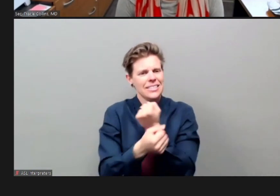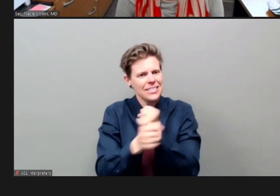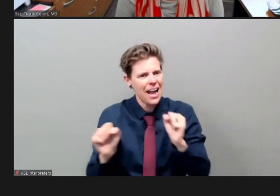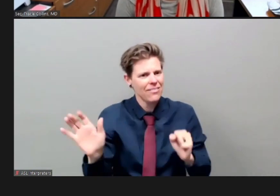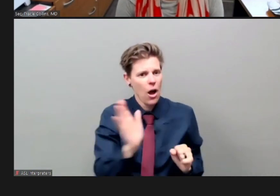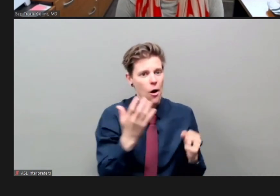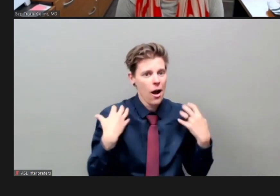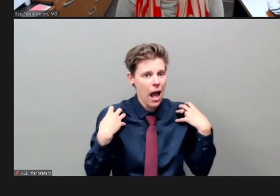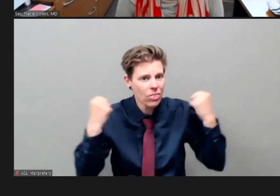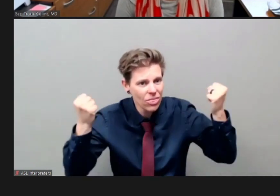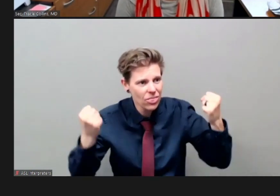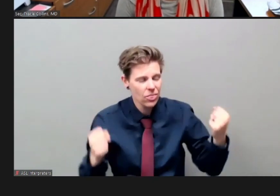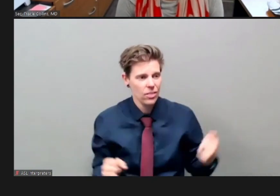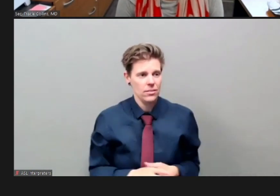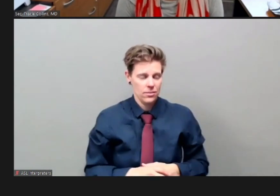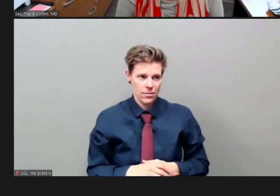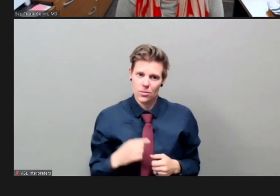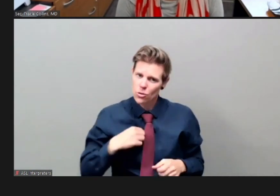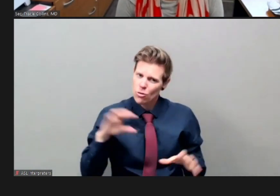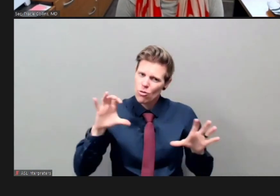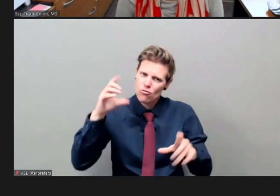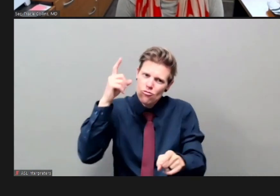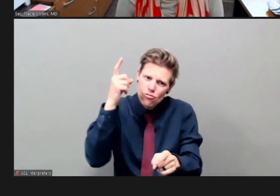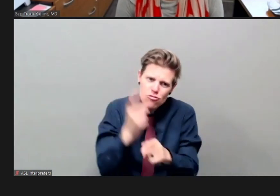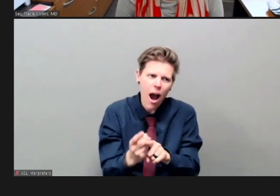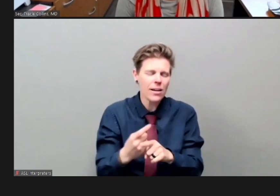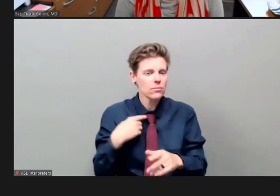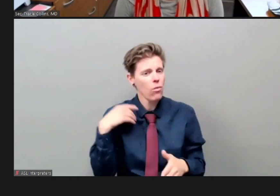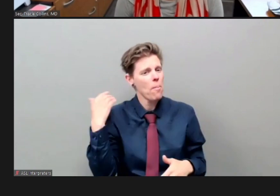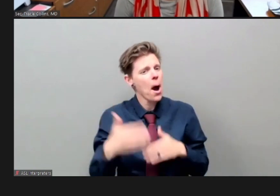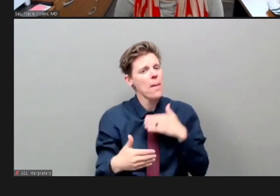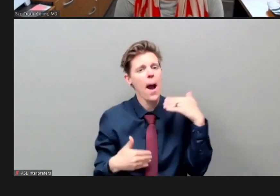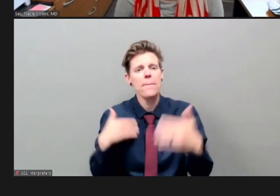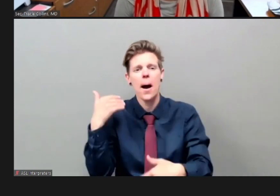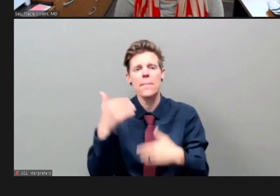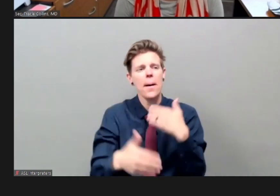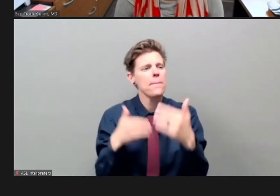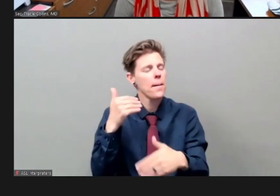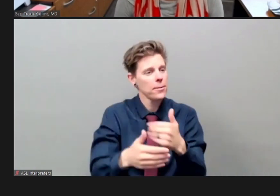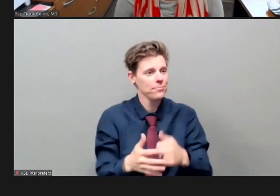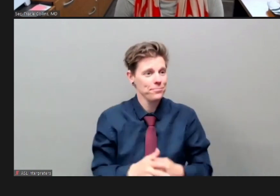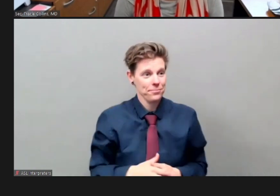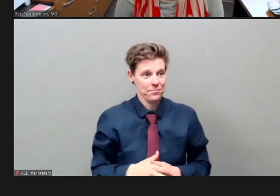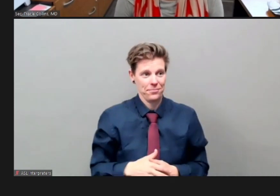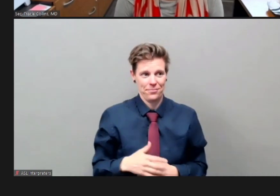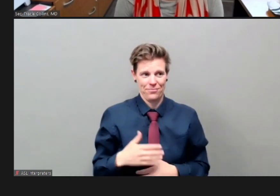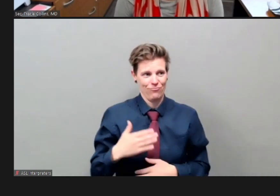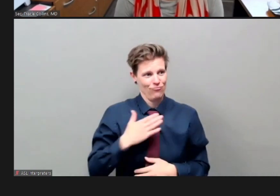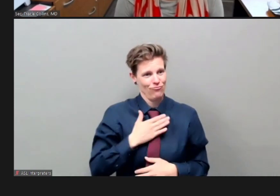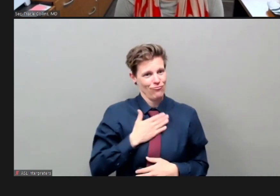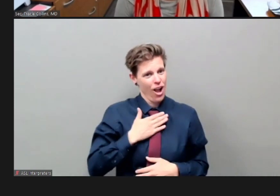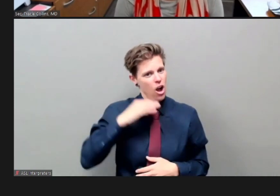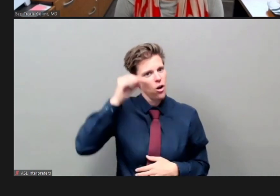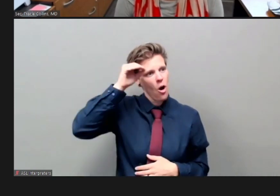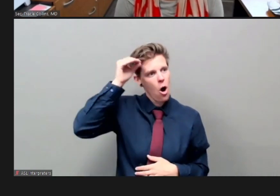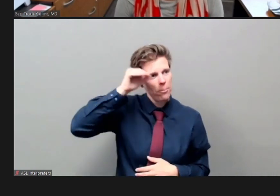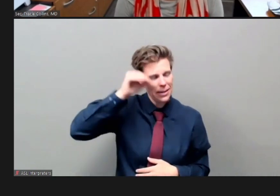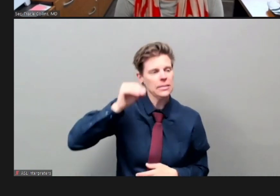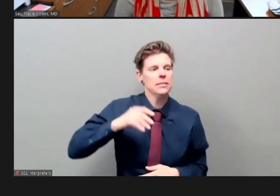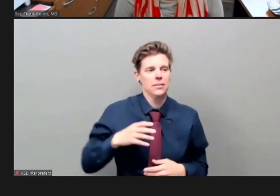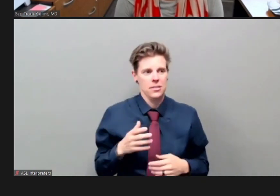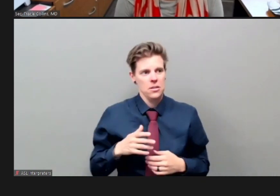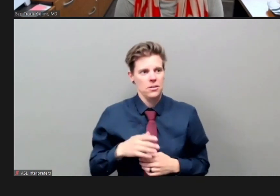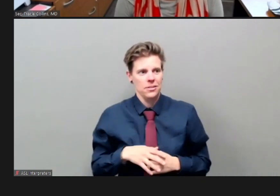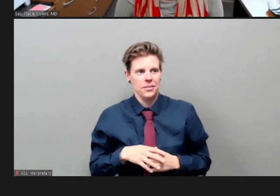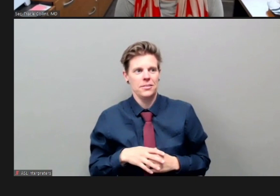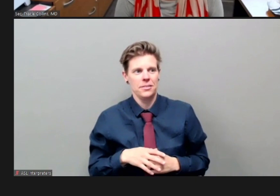This is incredible. We are, in my opinion, because not everybody does this sophisticated modeling,